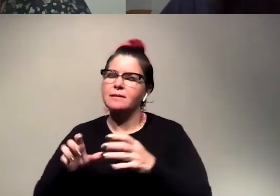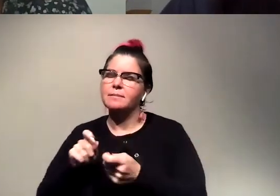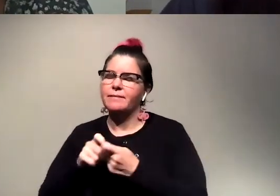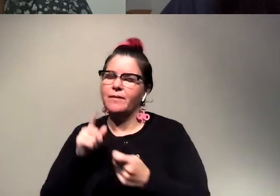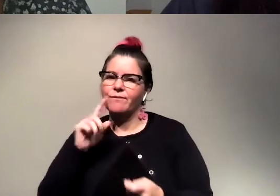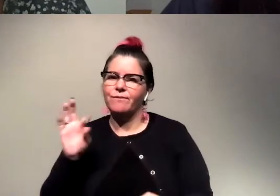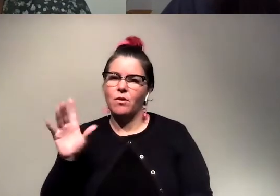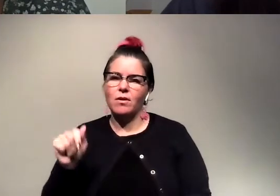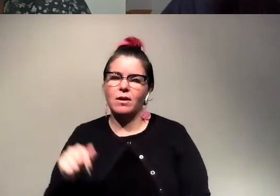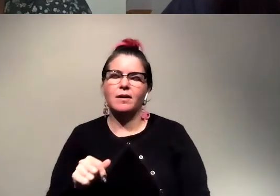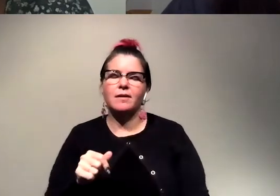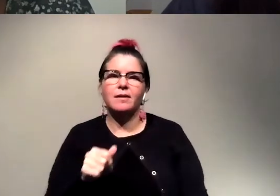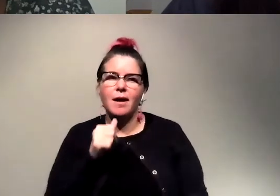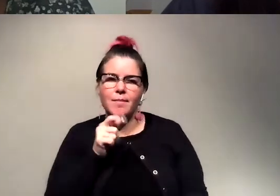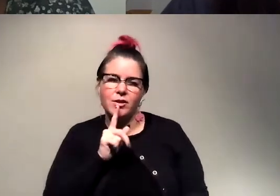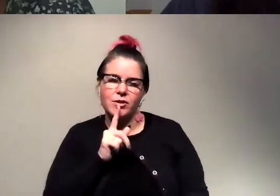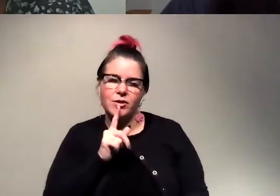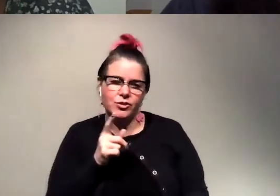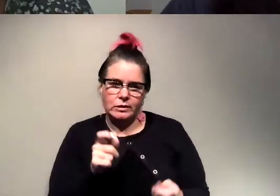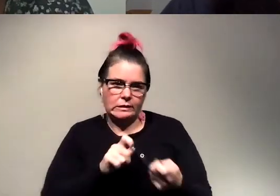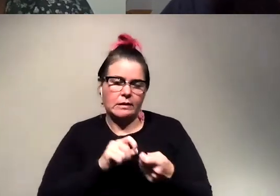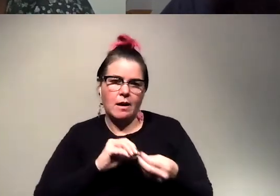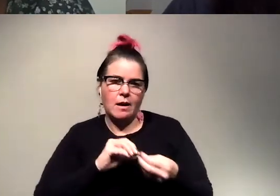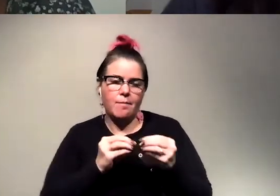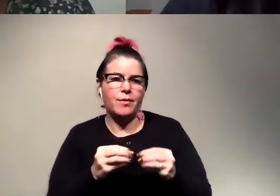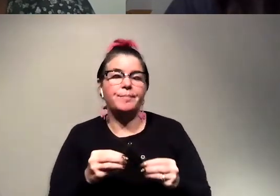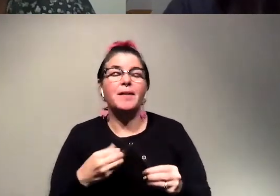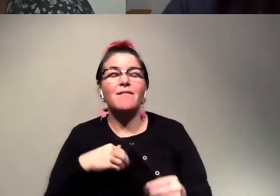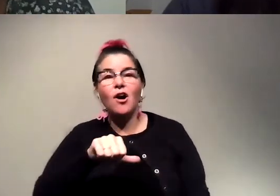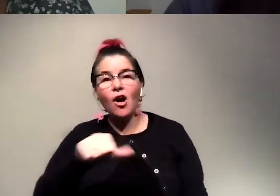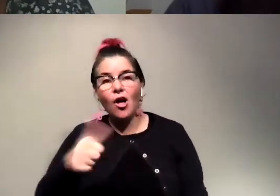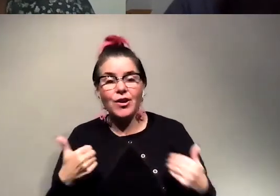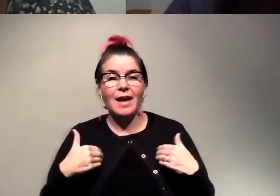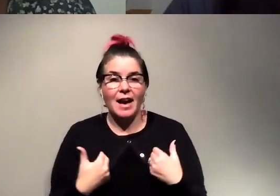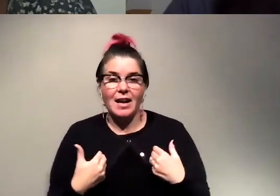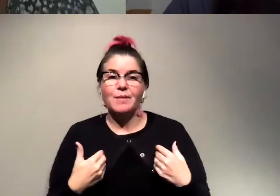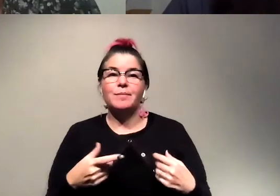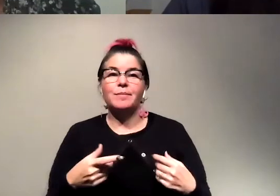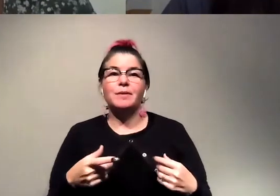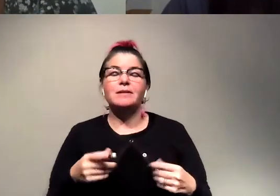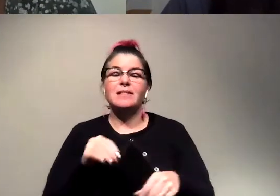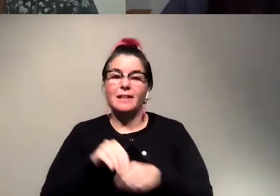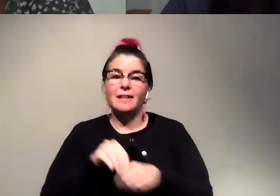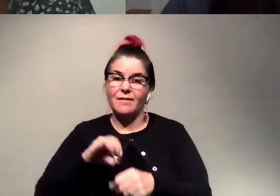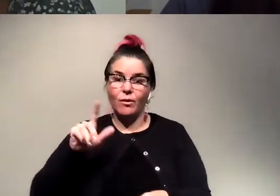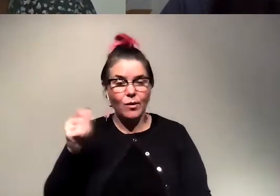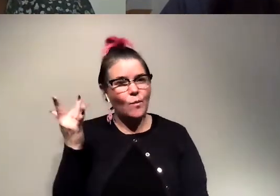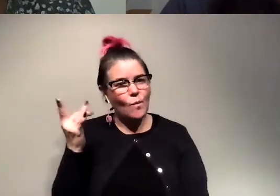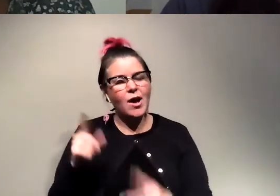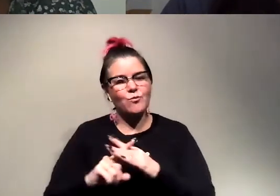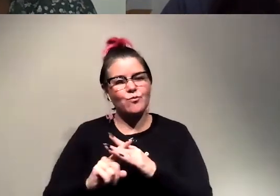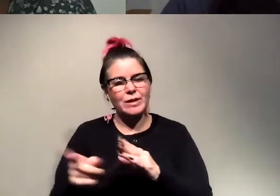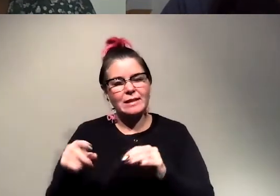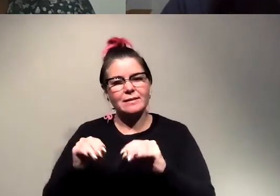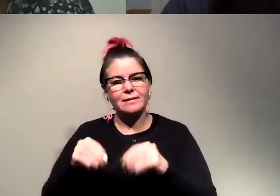have. I'm not sure how many. And there's a lot of other animals that are in Florida because people release their pets. If